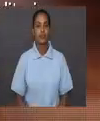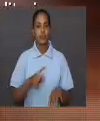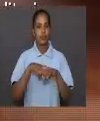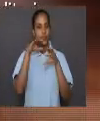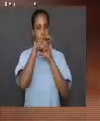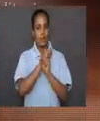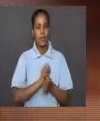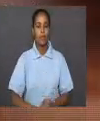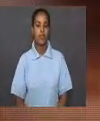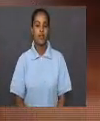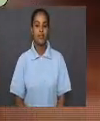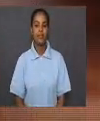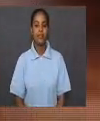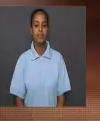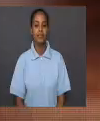Time's up.